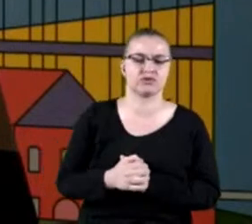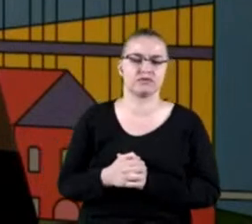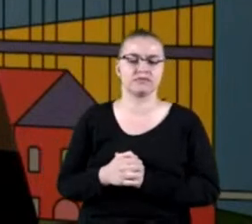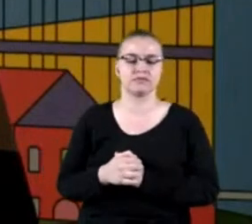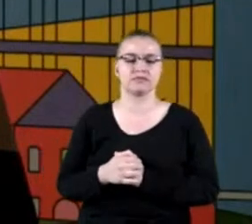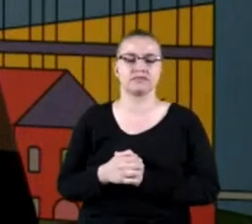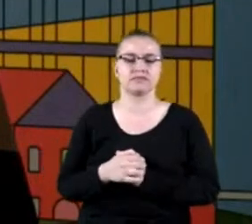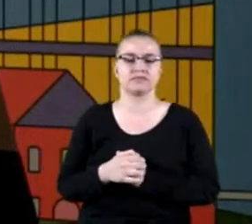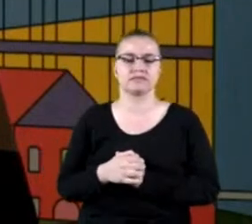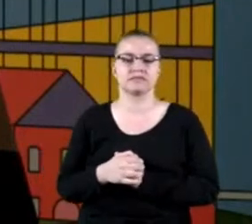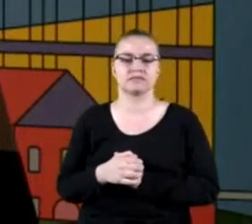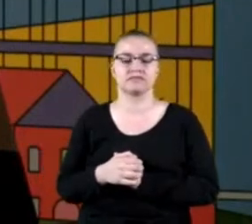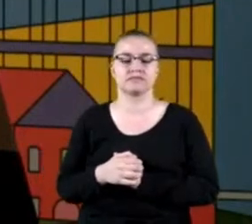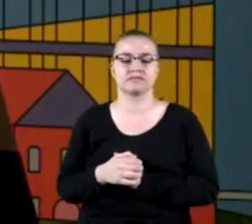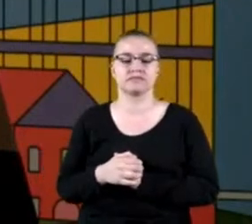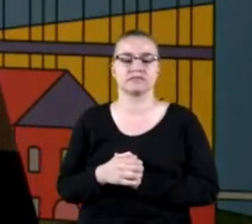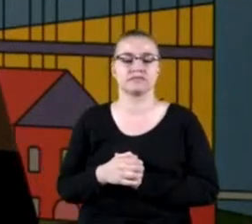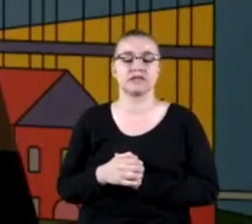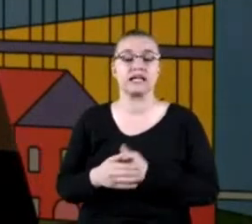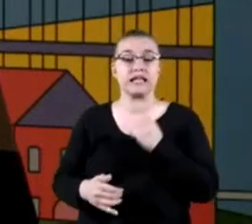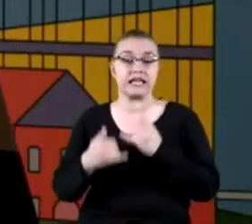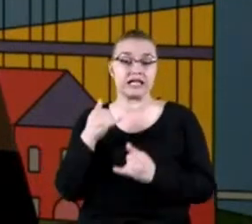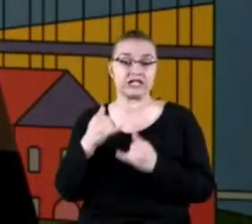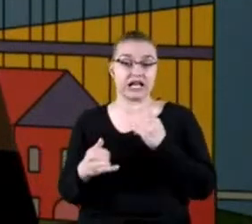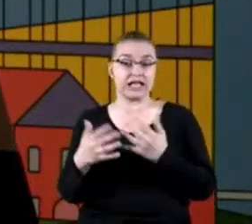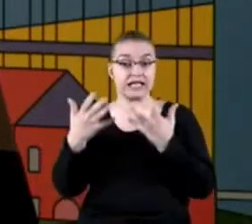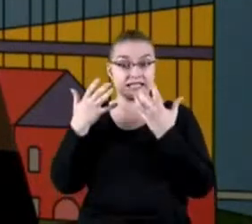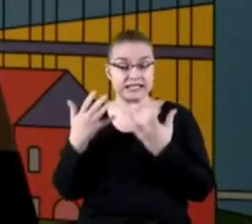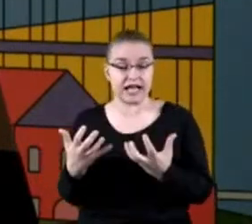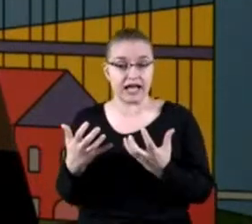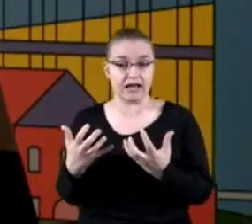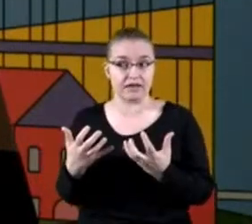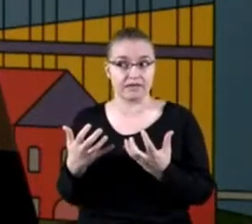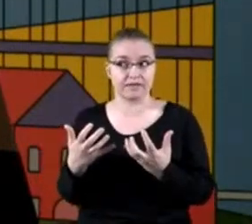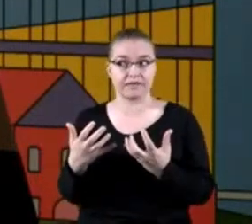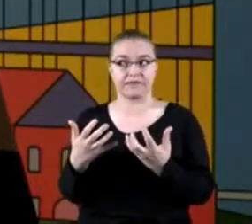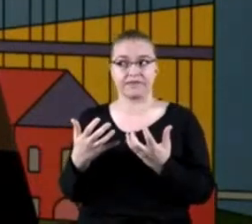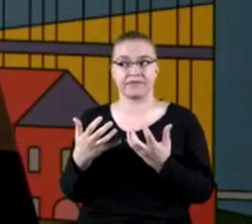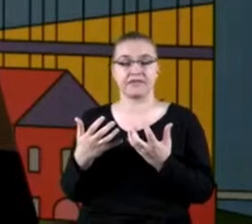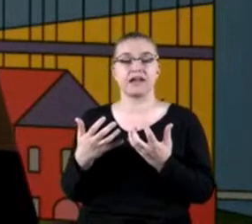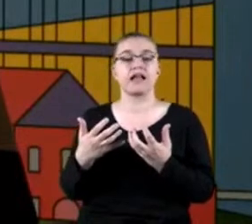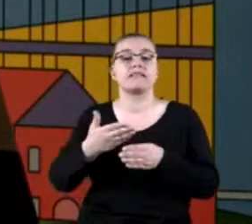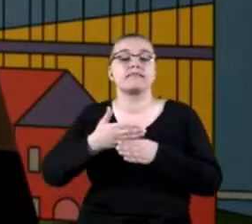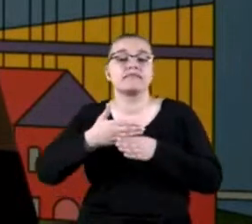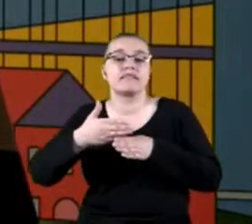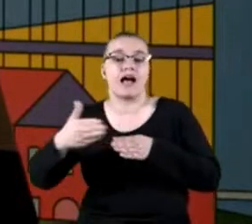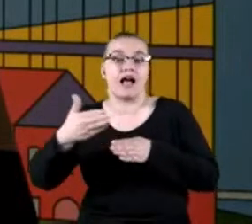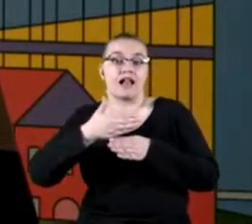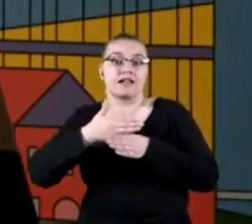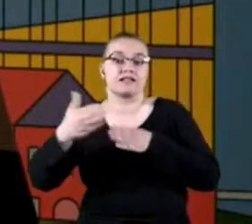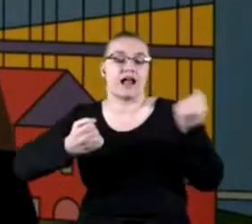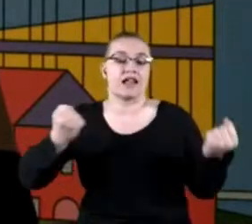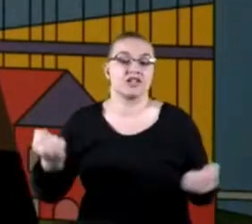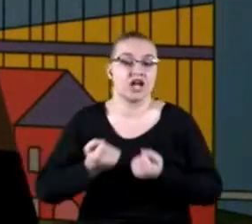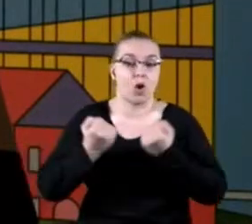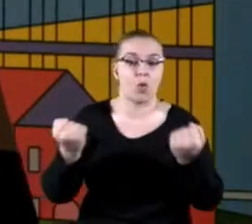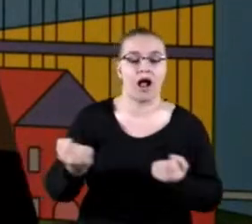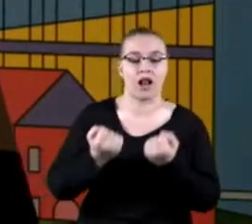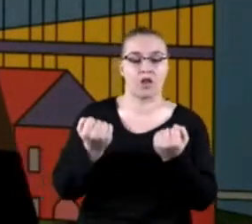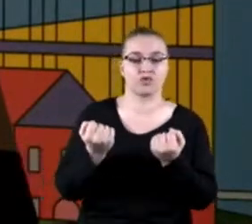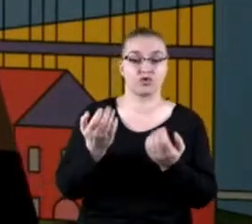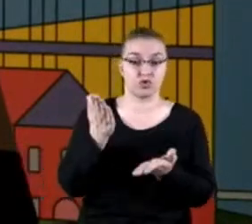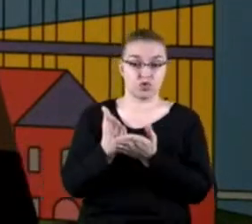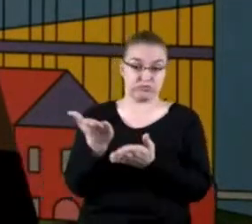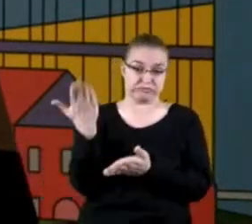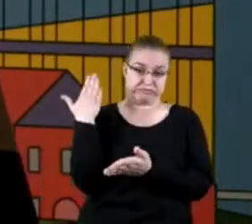you want the continuity in the activity that you did and you will do, as Sergio